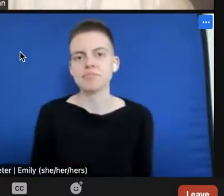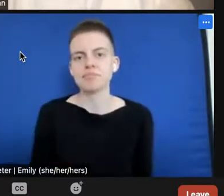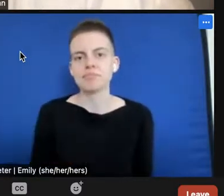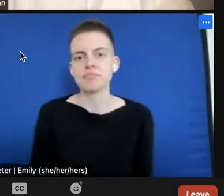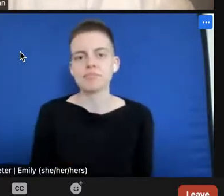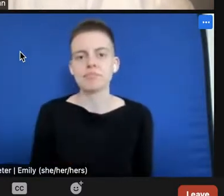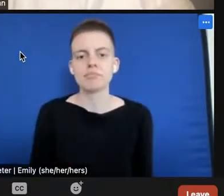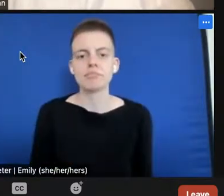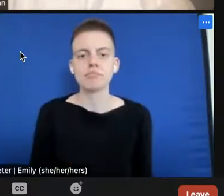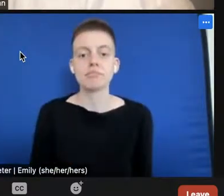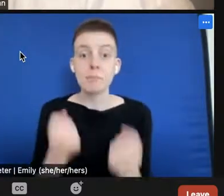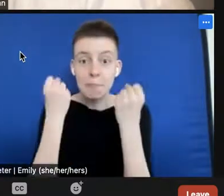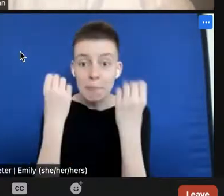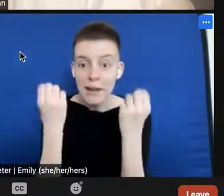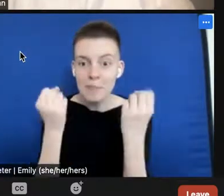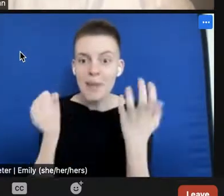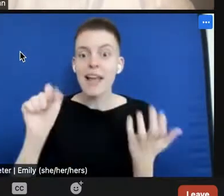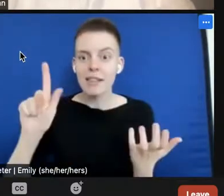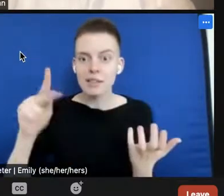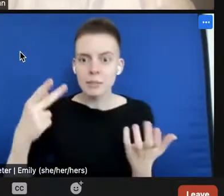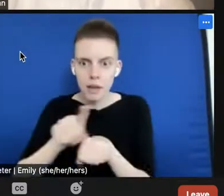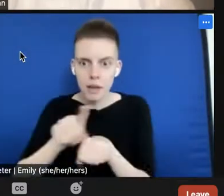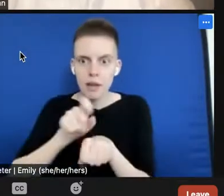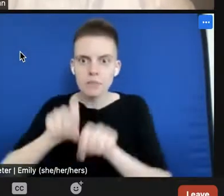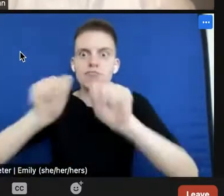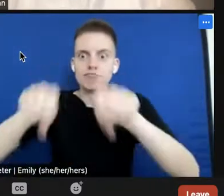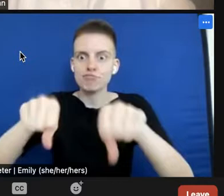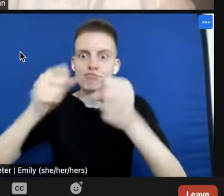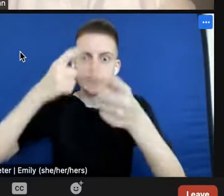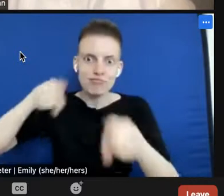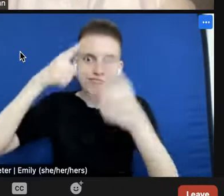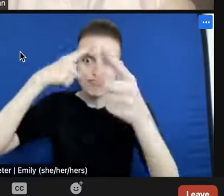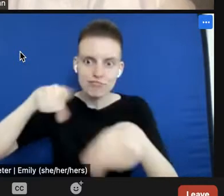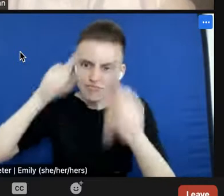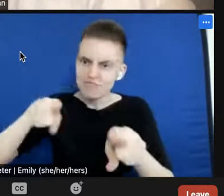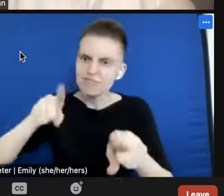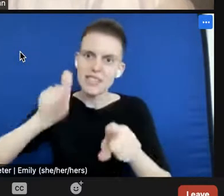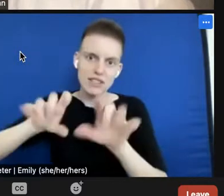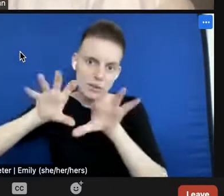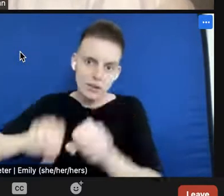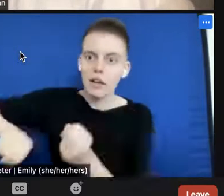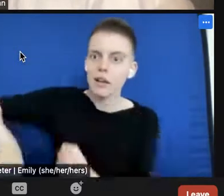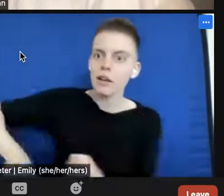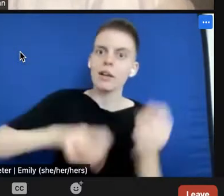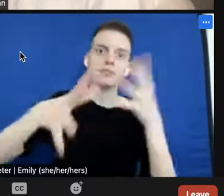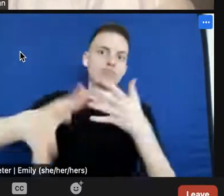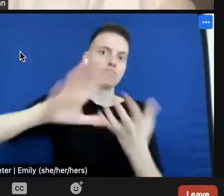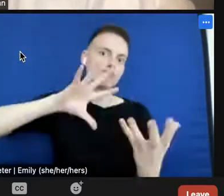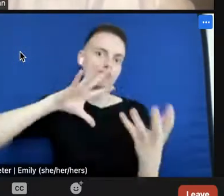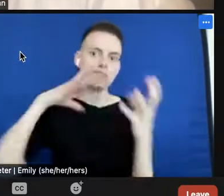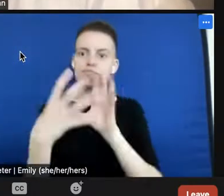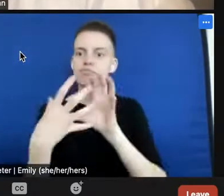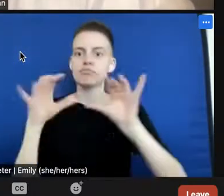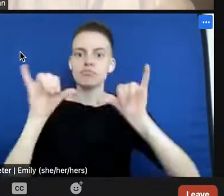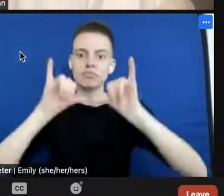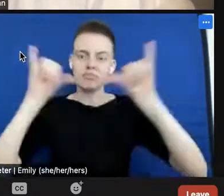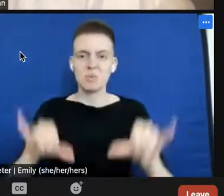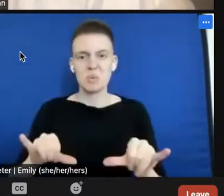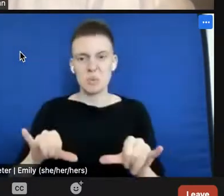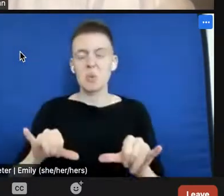Lots of SLPs are agreeing with you that yes, it would require an entire overhaul of a system, which is difficult